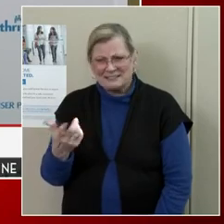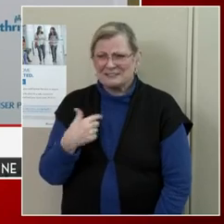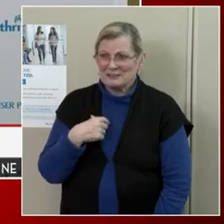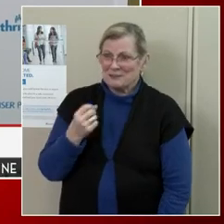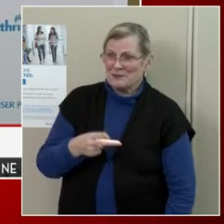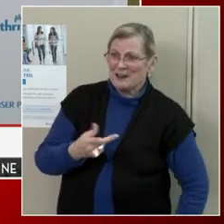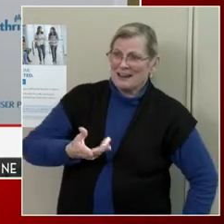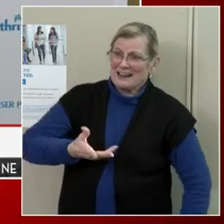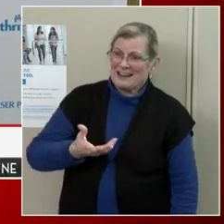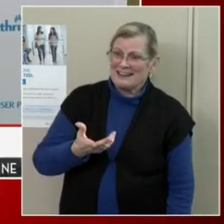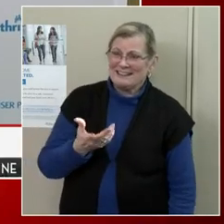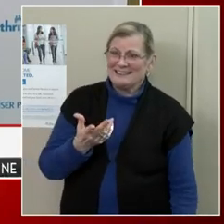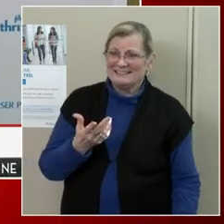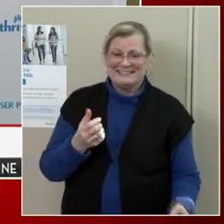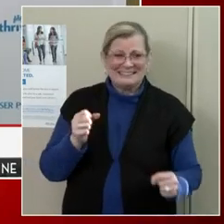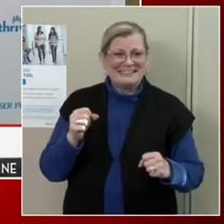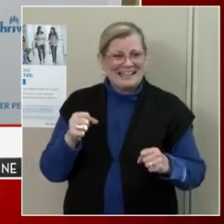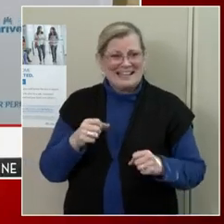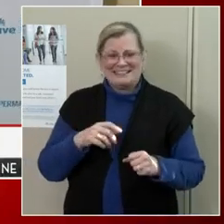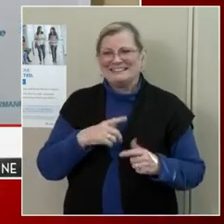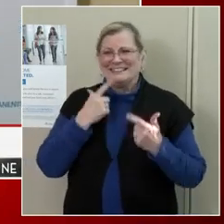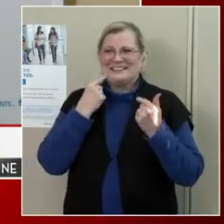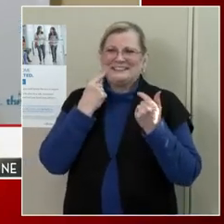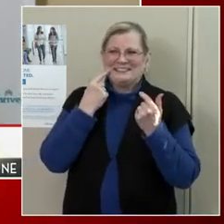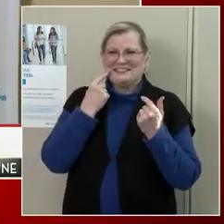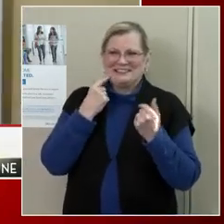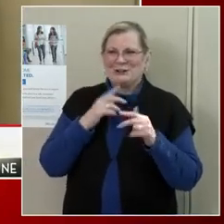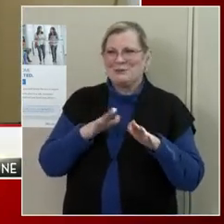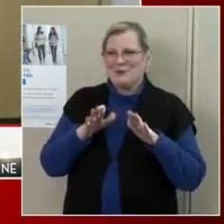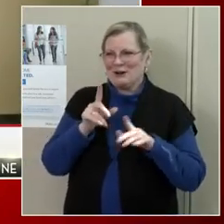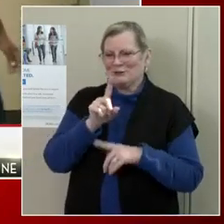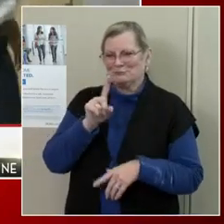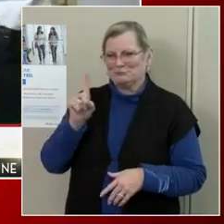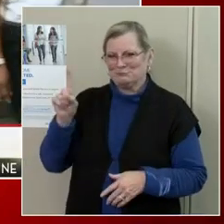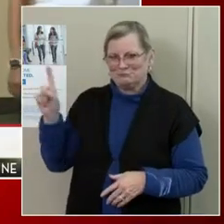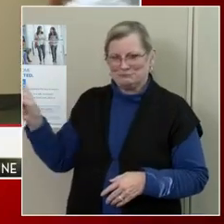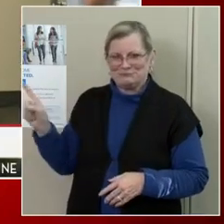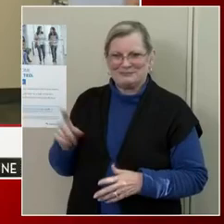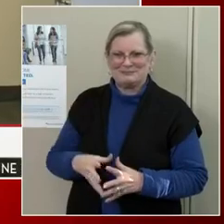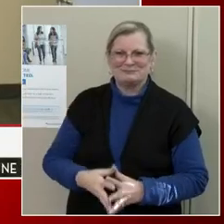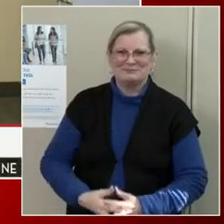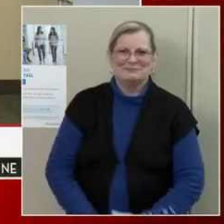You're good. You're welcome. Great.